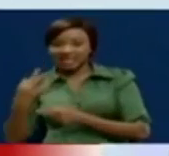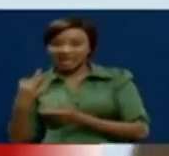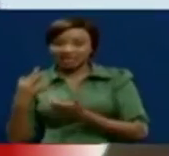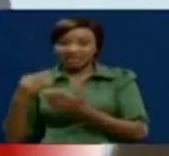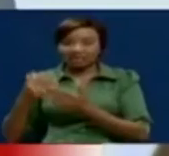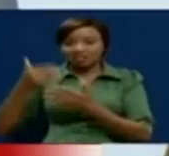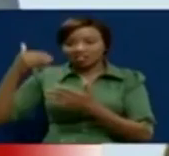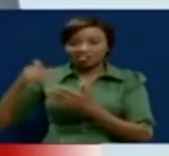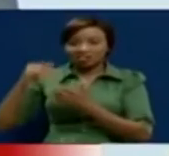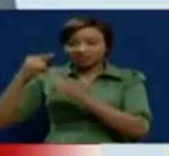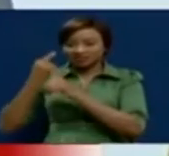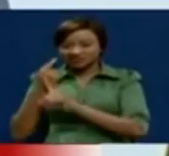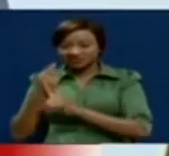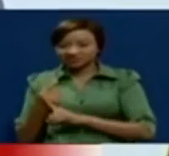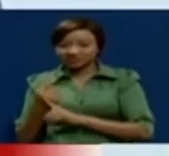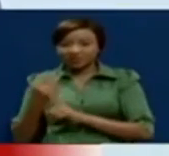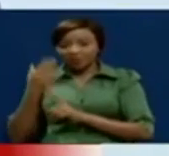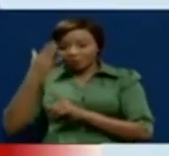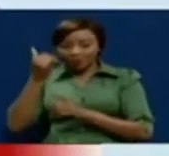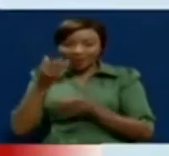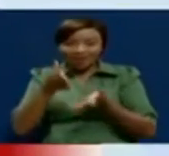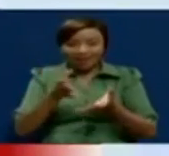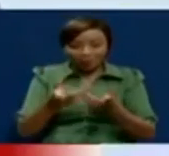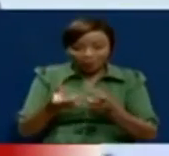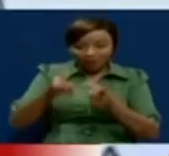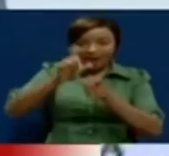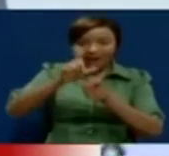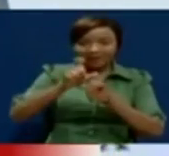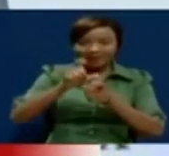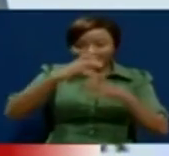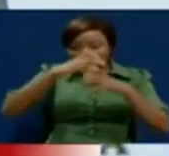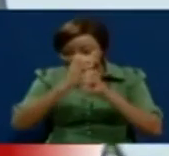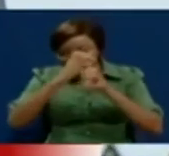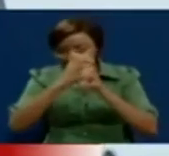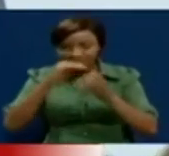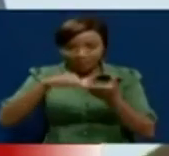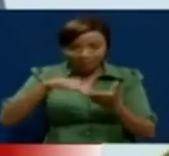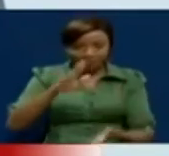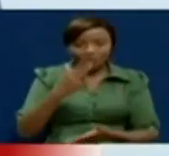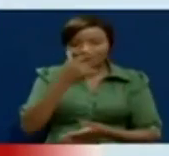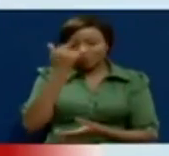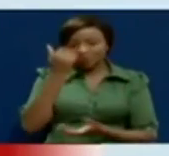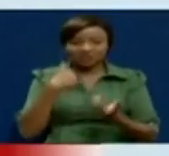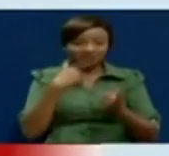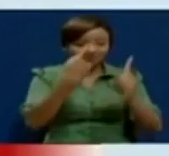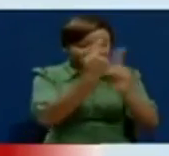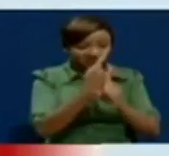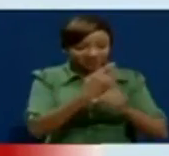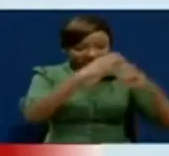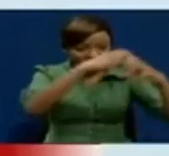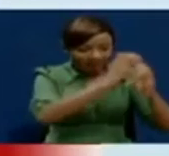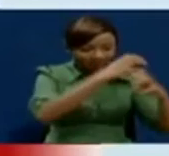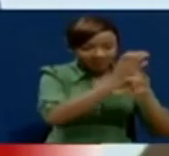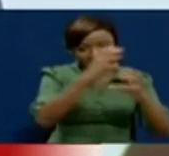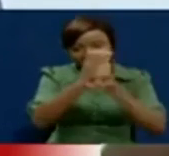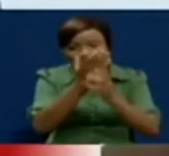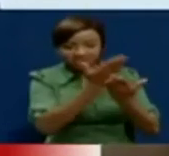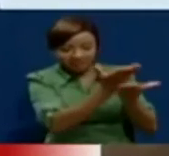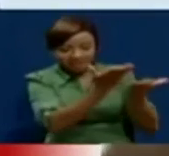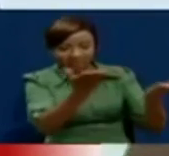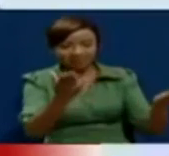is because of activation of testing facilities across the country and additional testing facilities